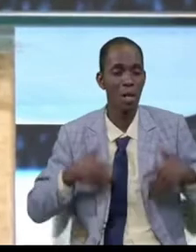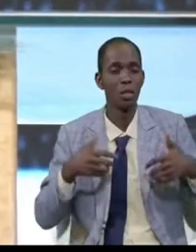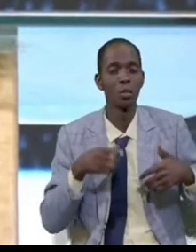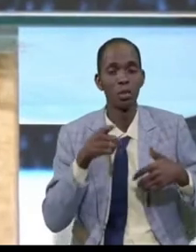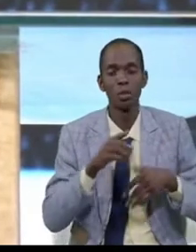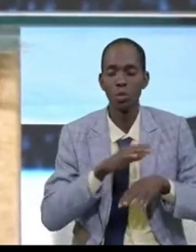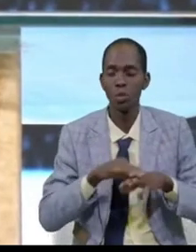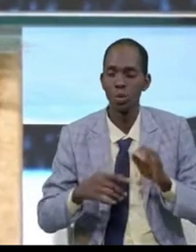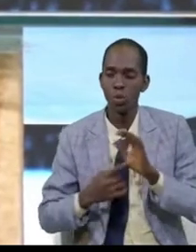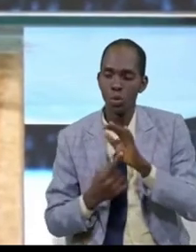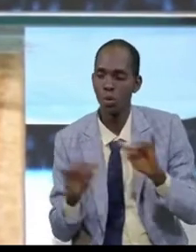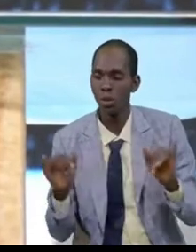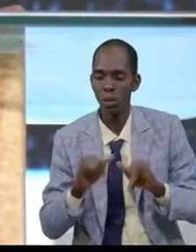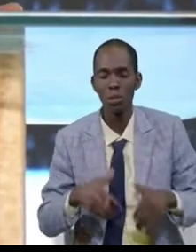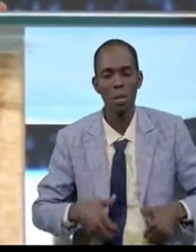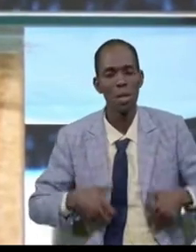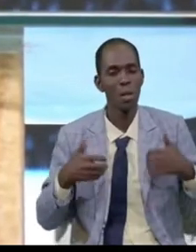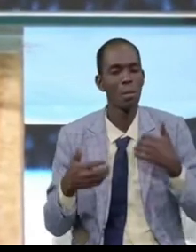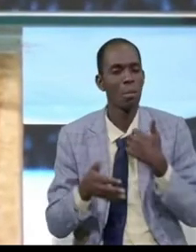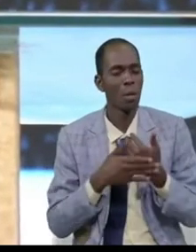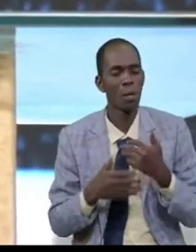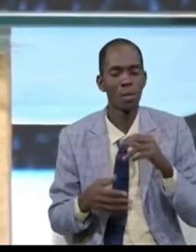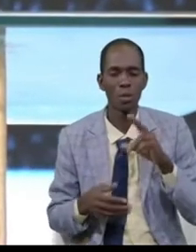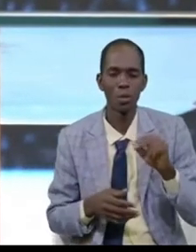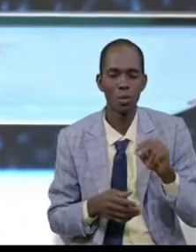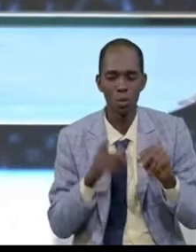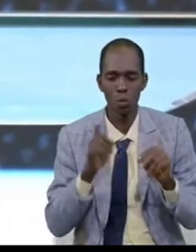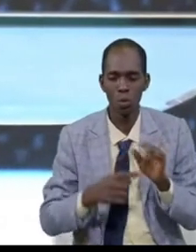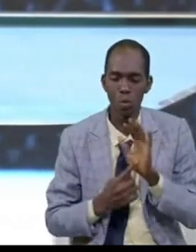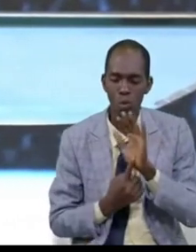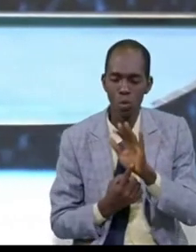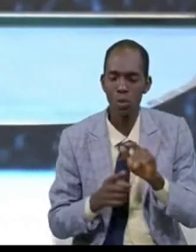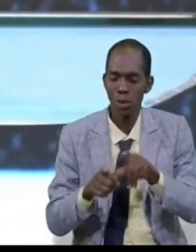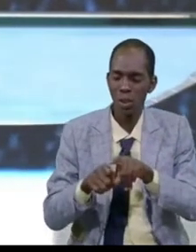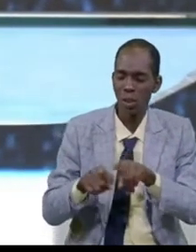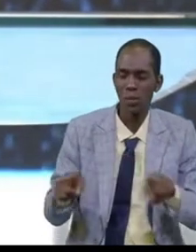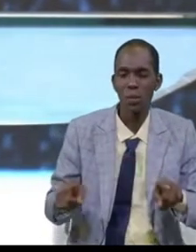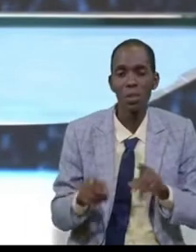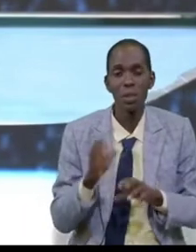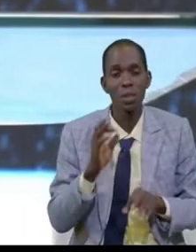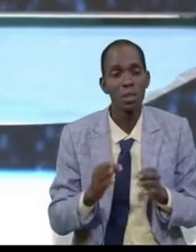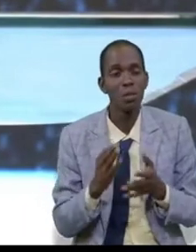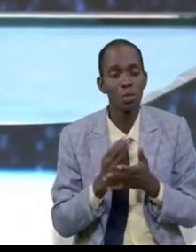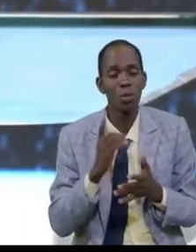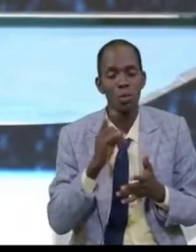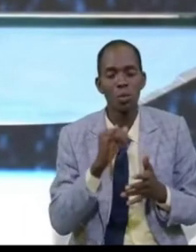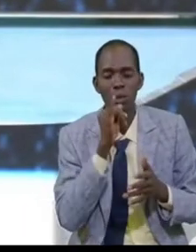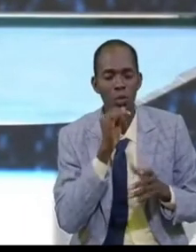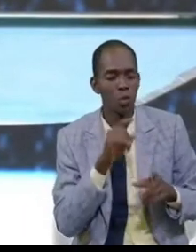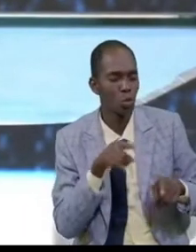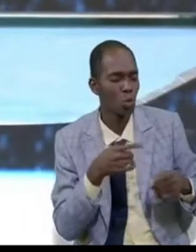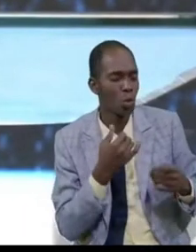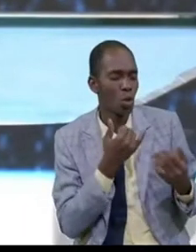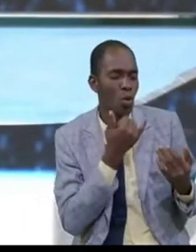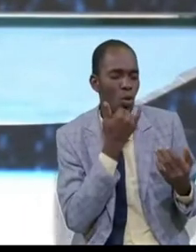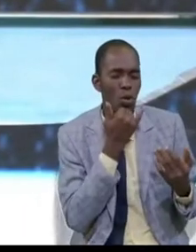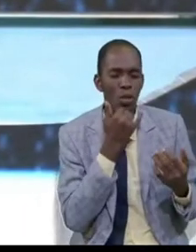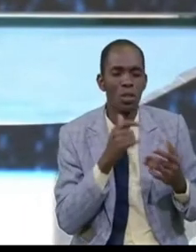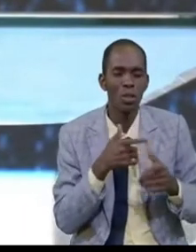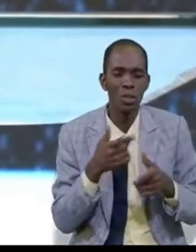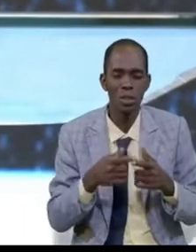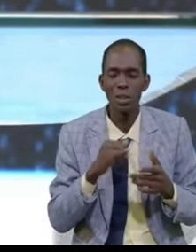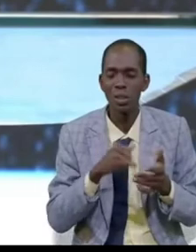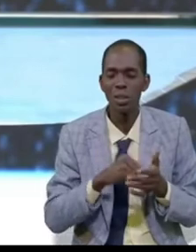gentle disposition. If somebody is going wrong, the way to help bring that person back is what the fruit of